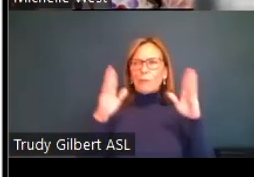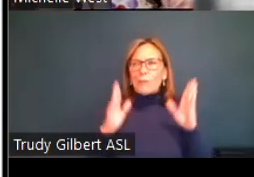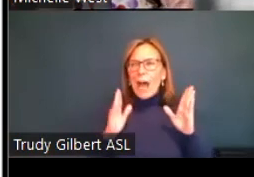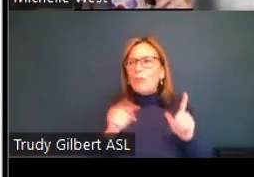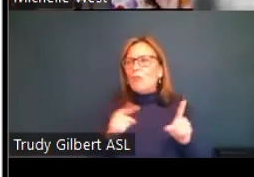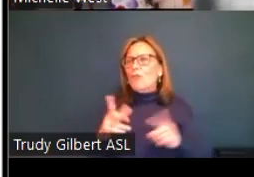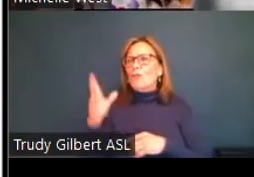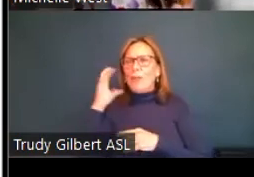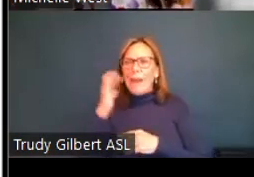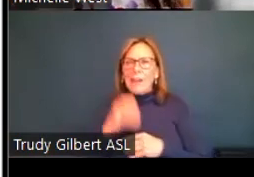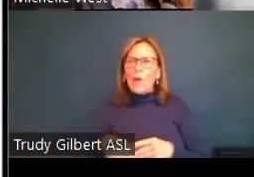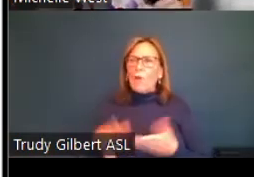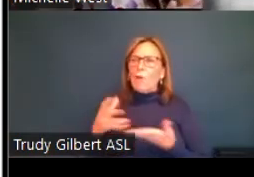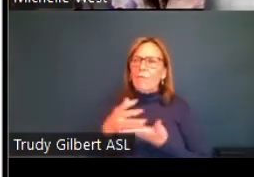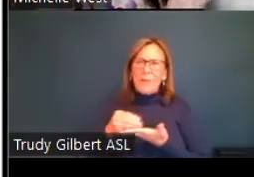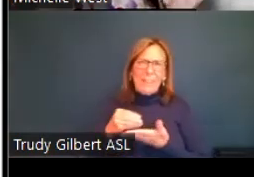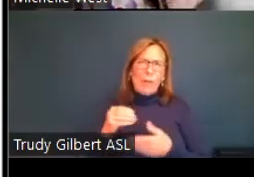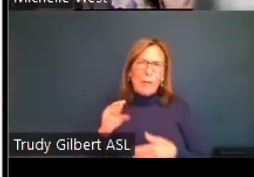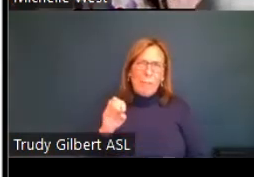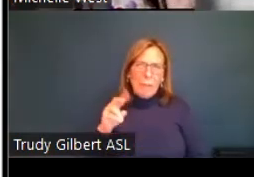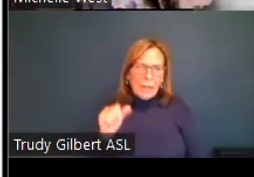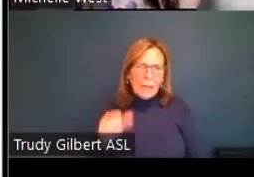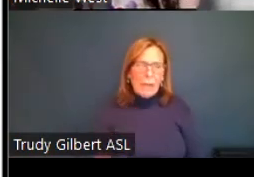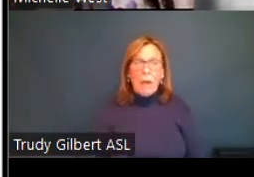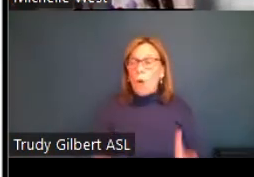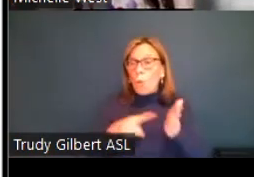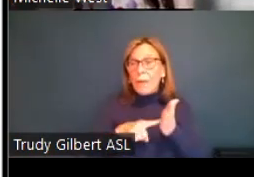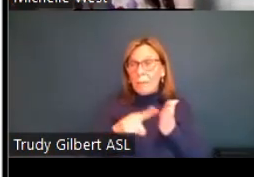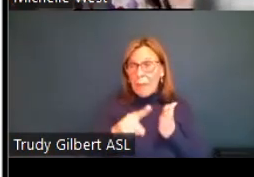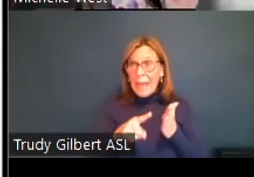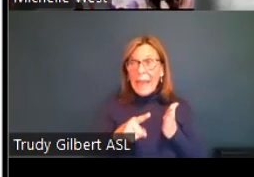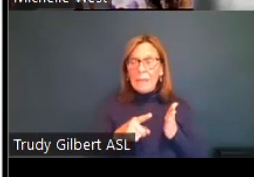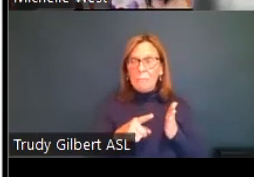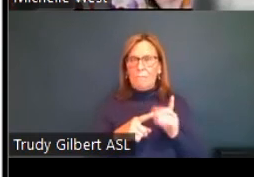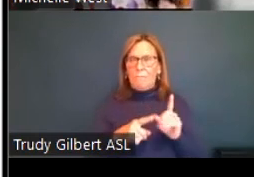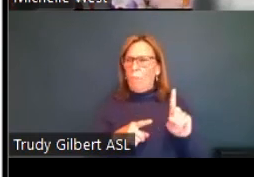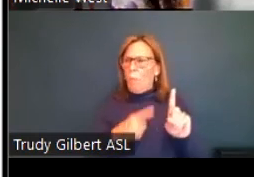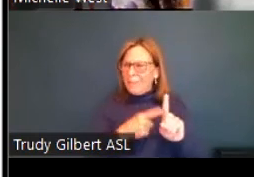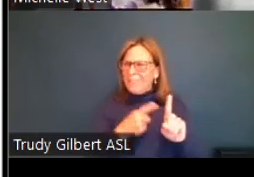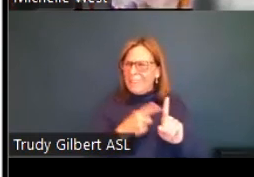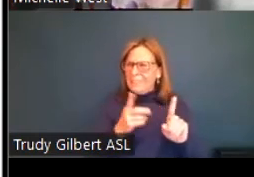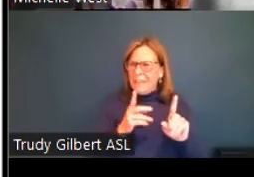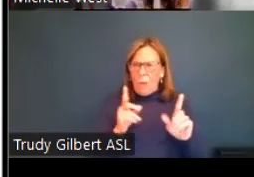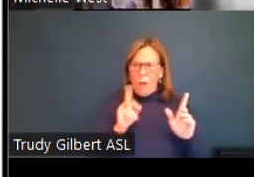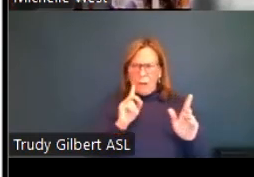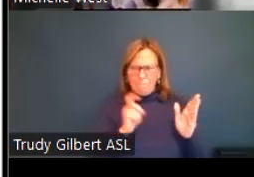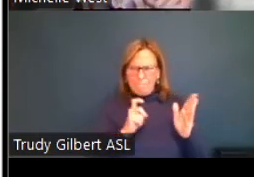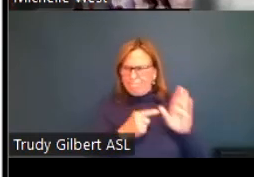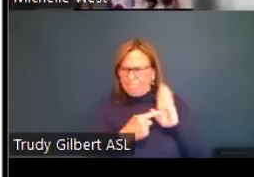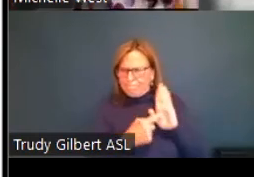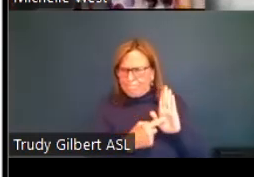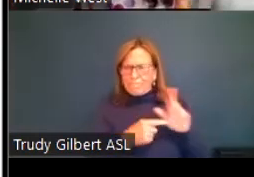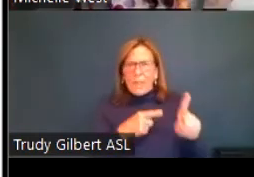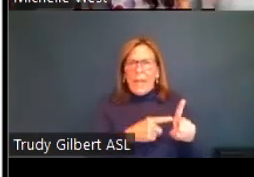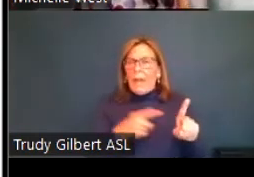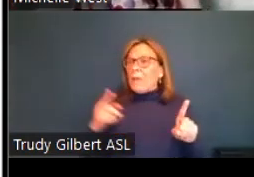And with paid, one thing I do want to make a note of is advertisers can help you, like radio stations,